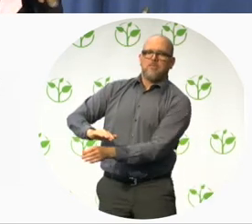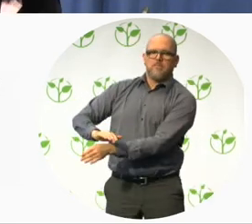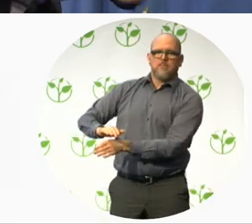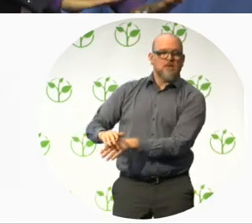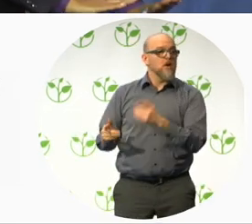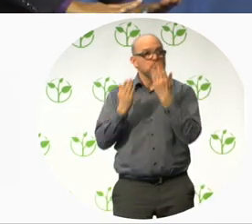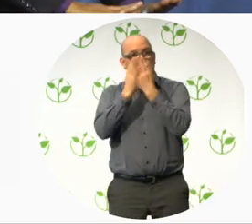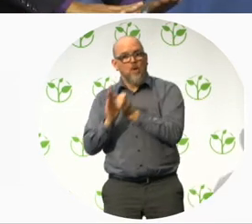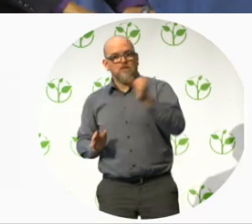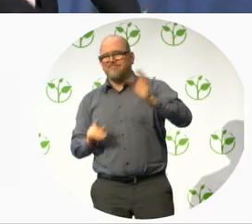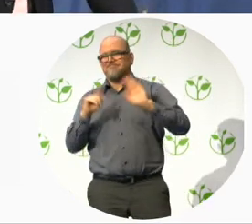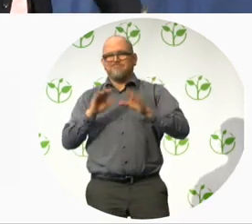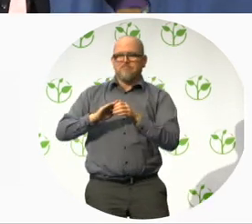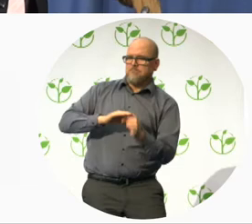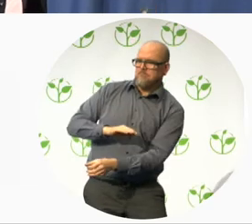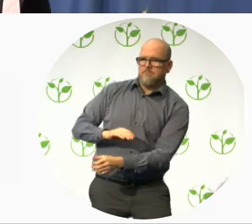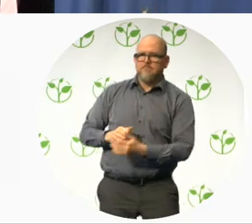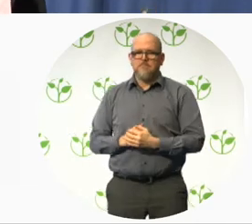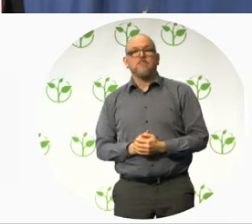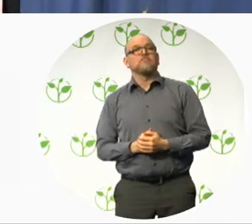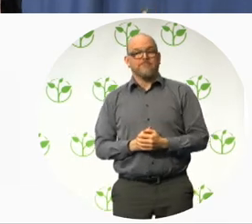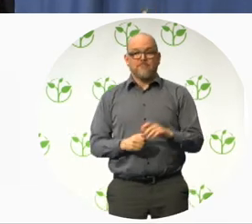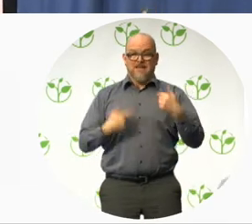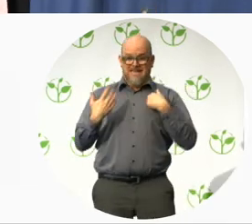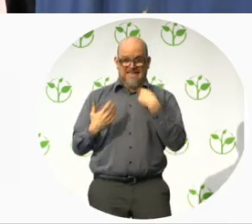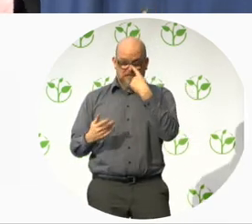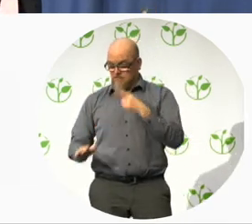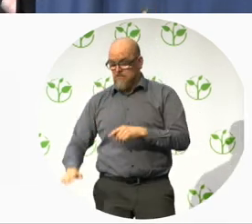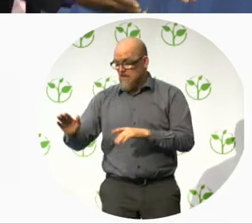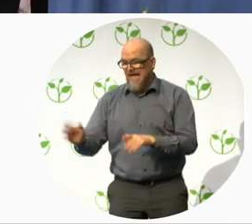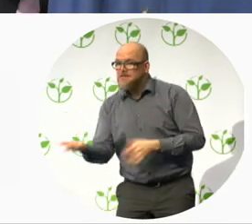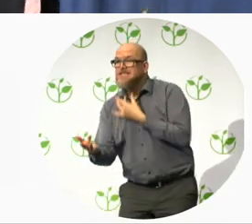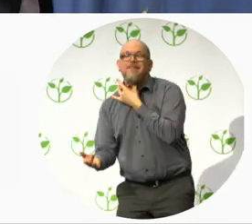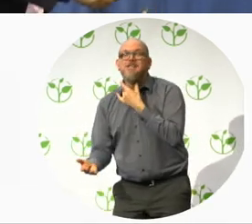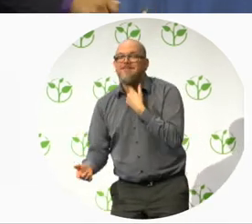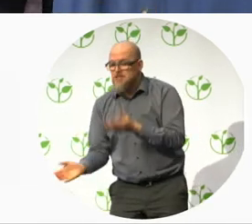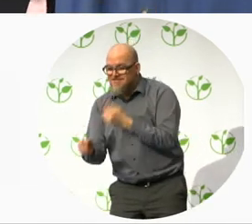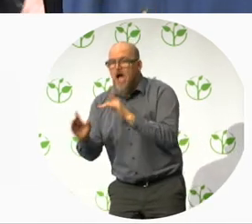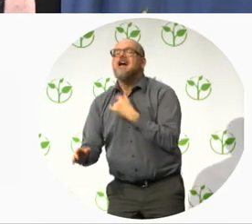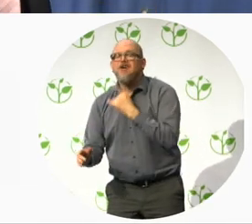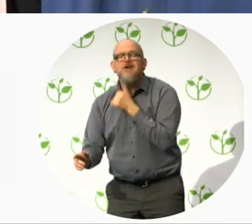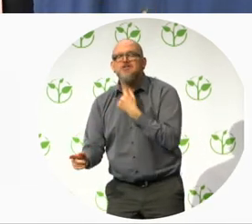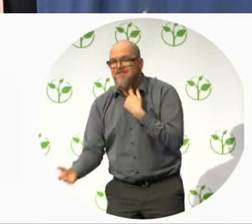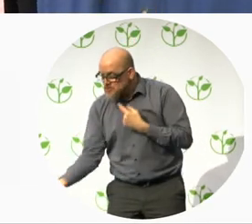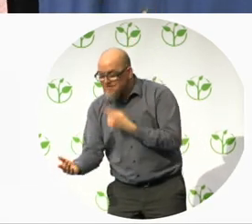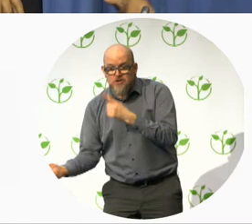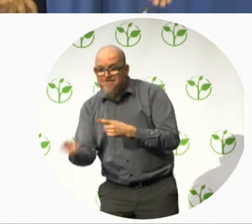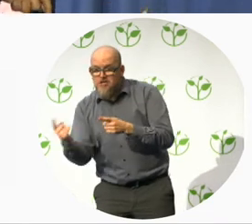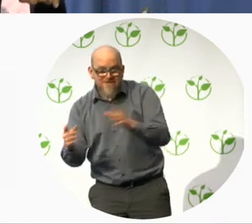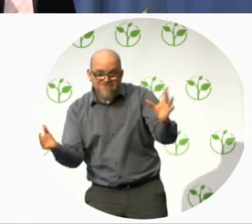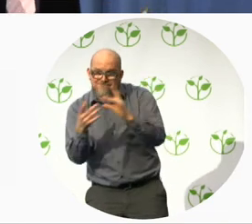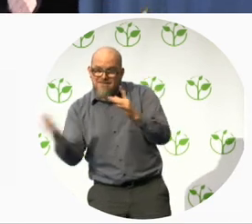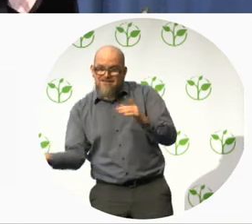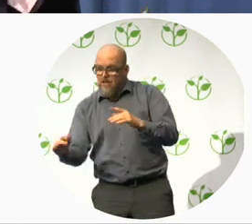they think they cannot learn or they can understand nothing. So they